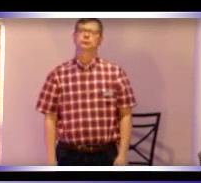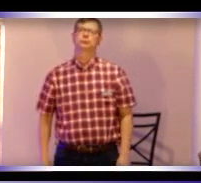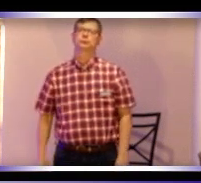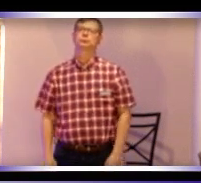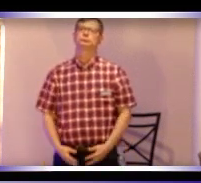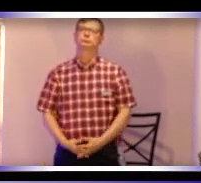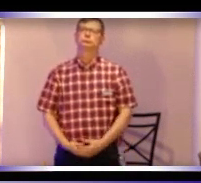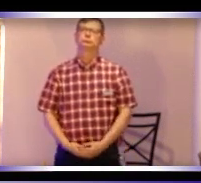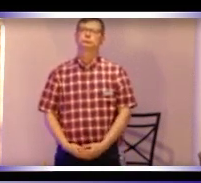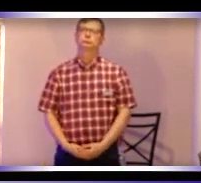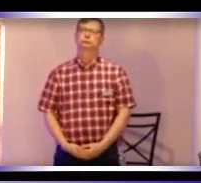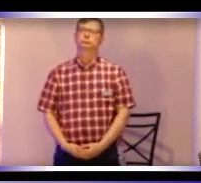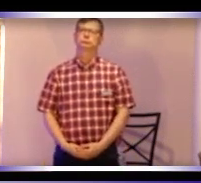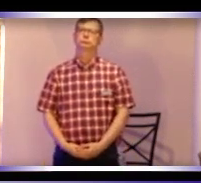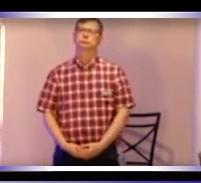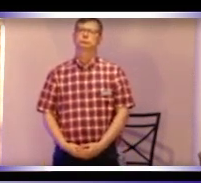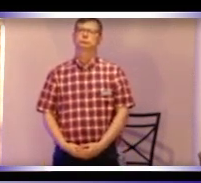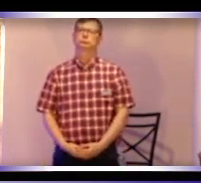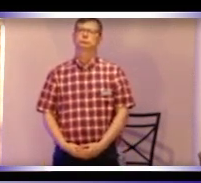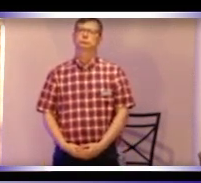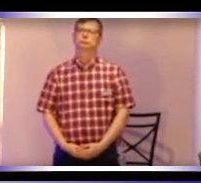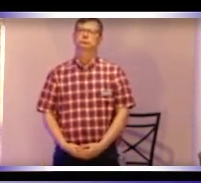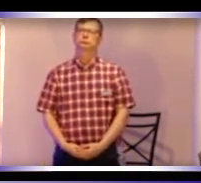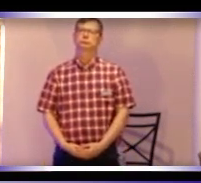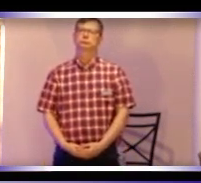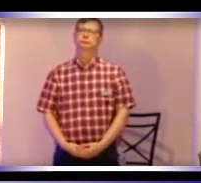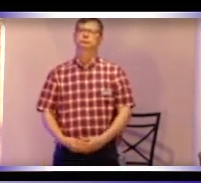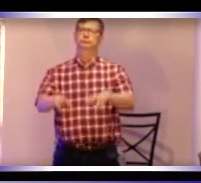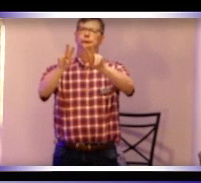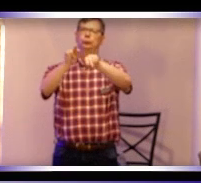of wiggle your feet along the floor and